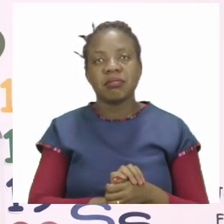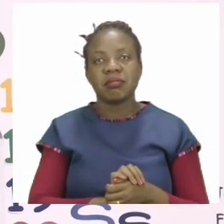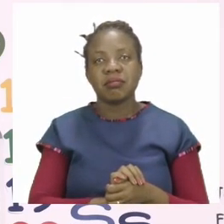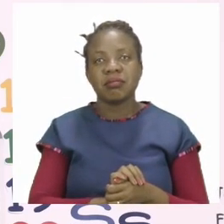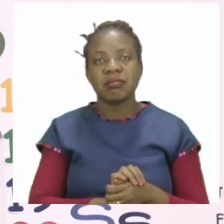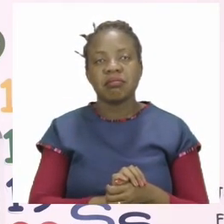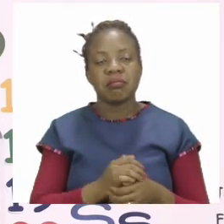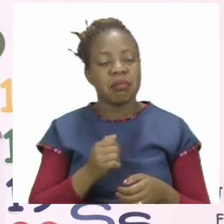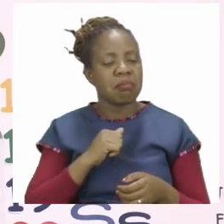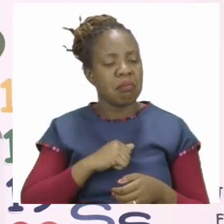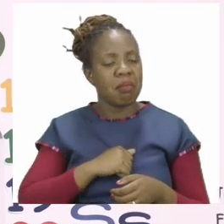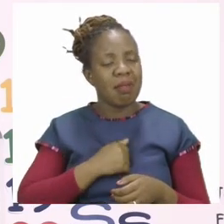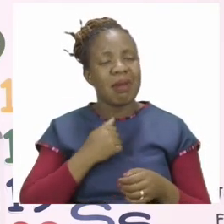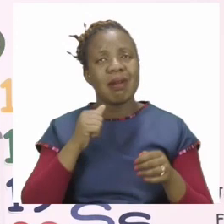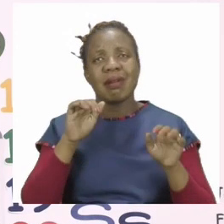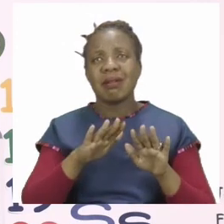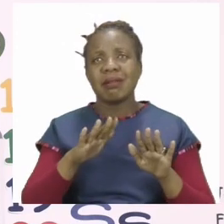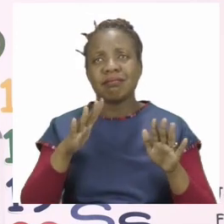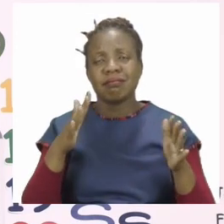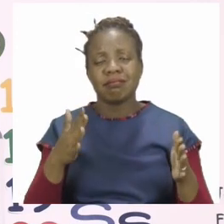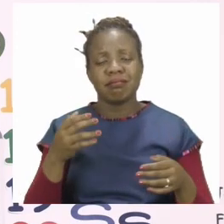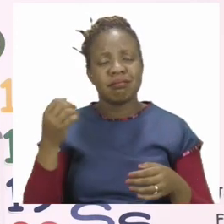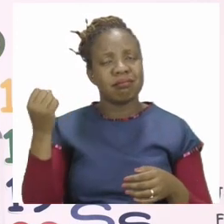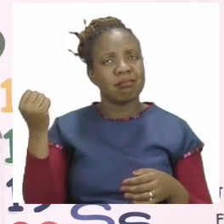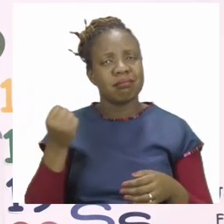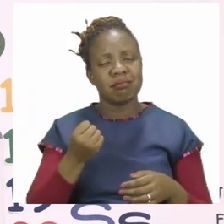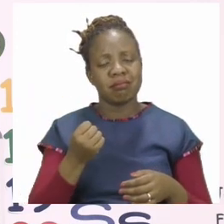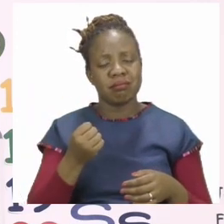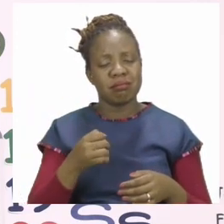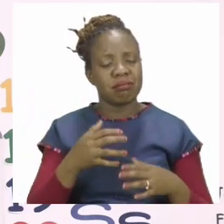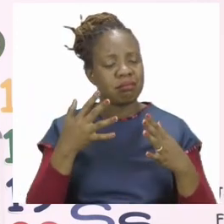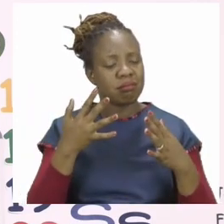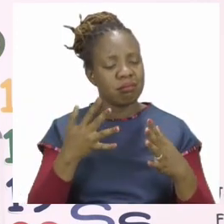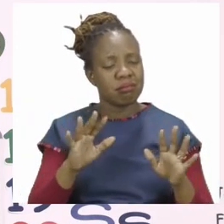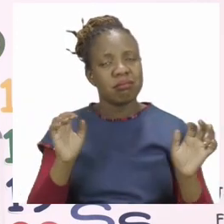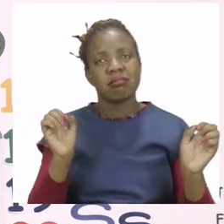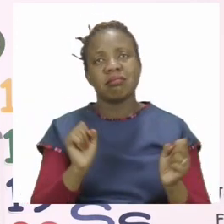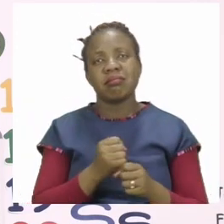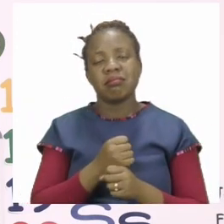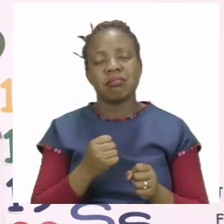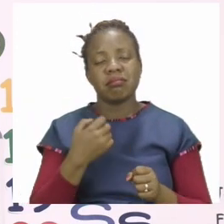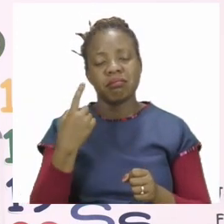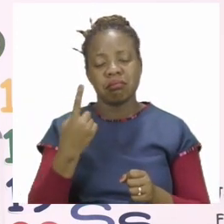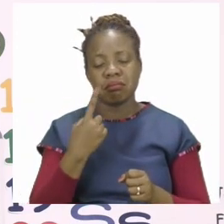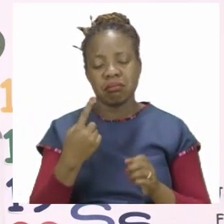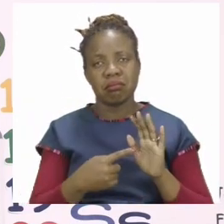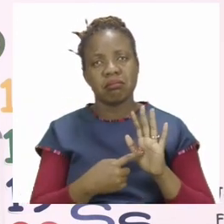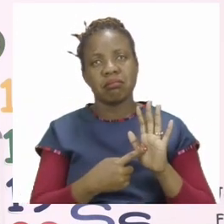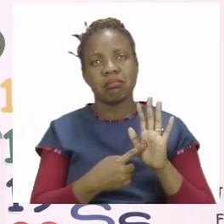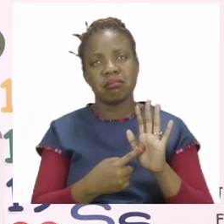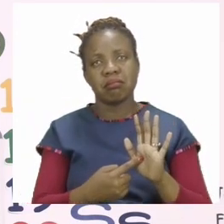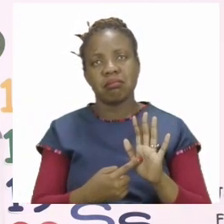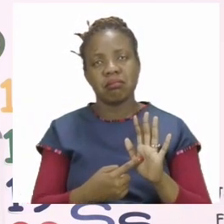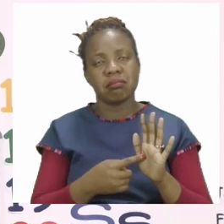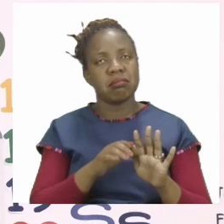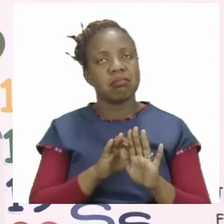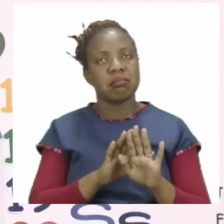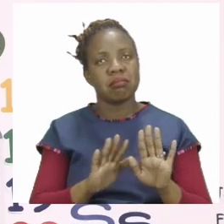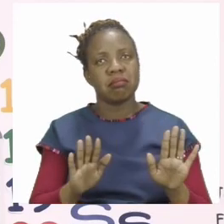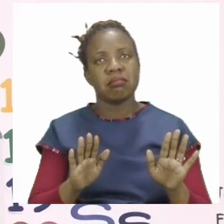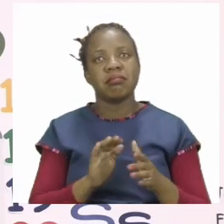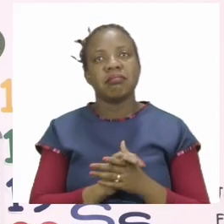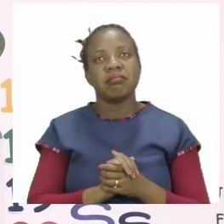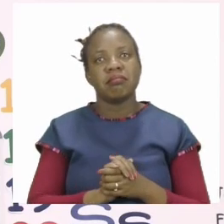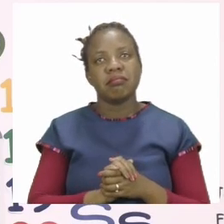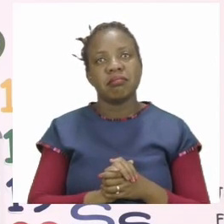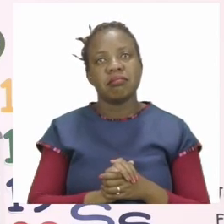quite big, so I won't finish it. I'm just going to show you how you can measure your table. So